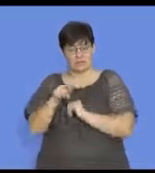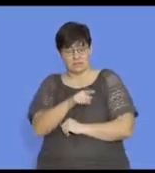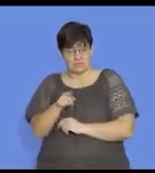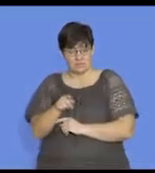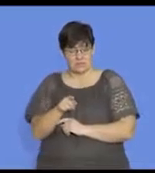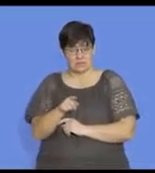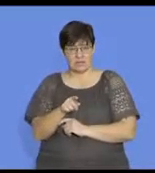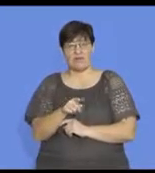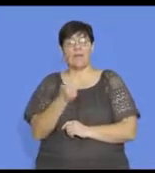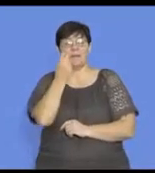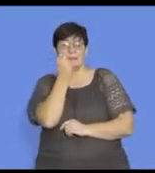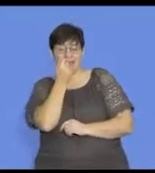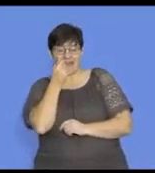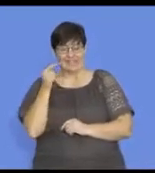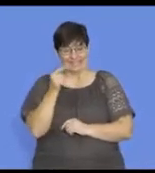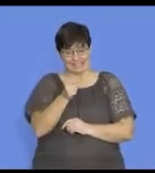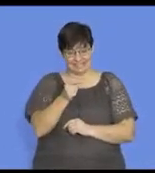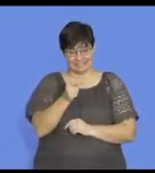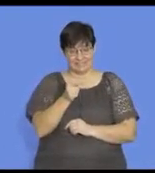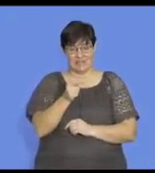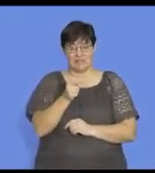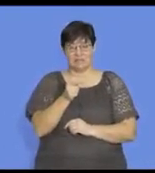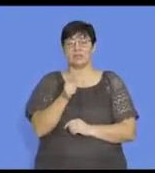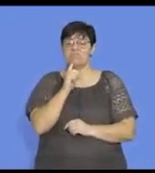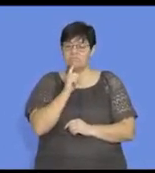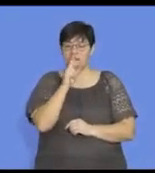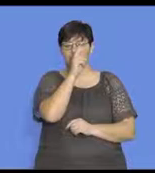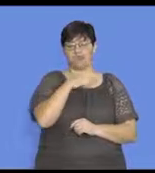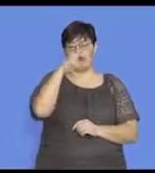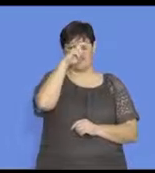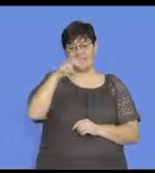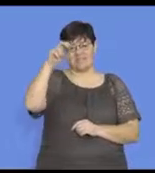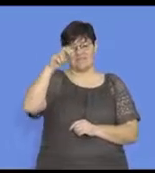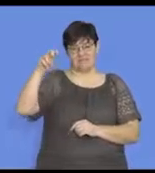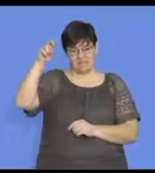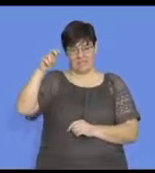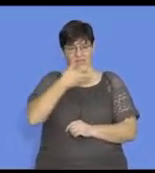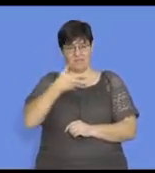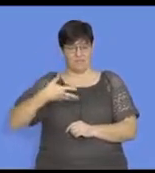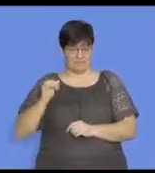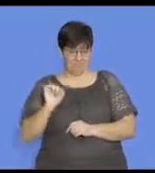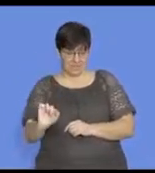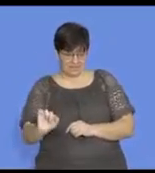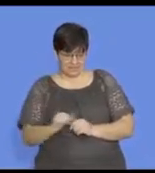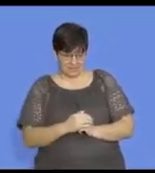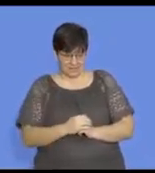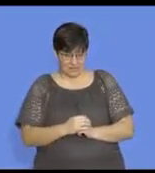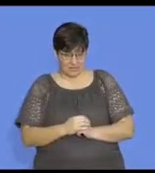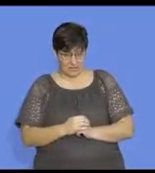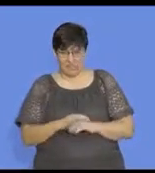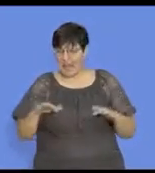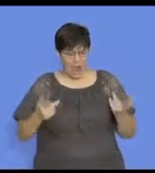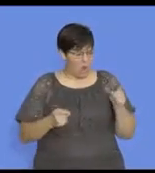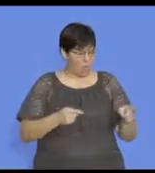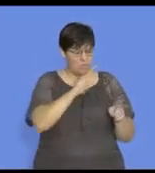the male must travel to the female. Okay, and that's exactly what's going to happen here.